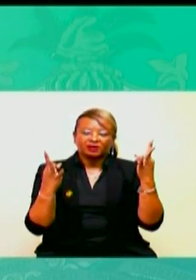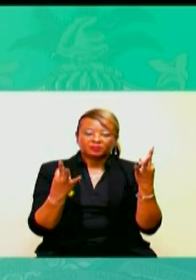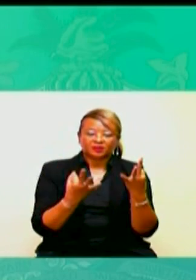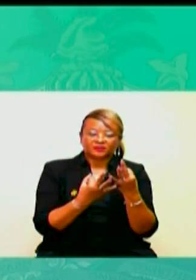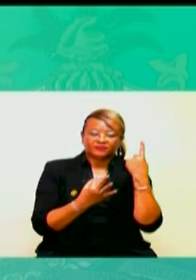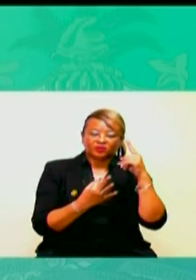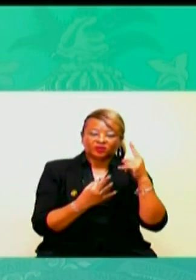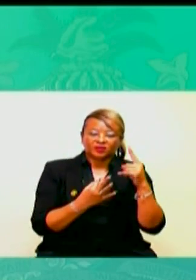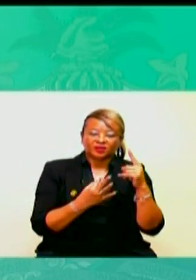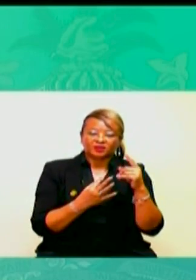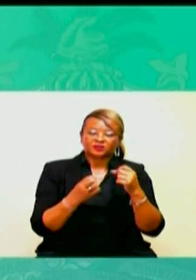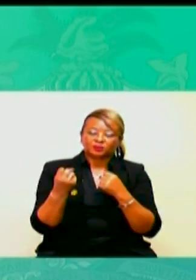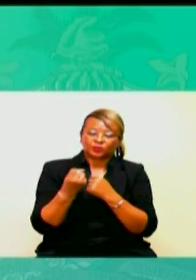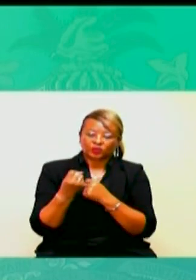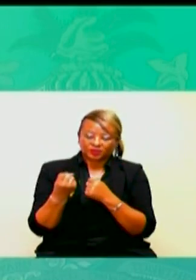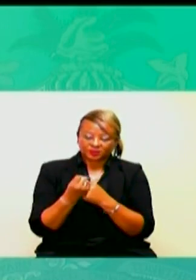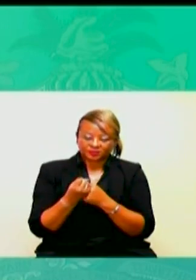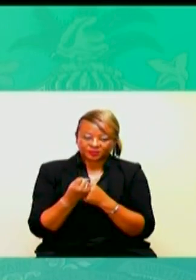their unwavering support.